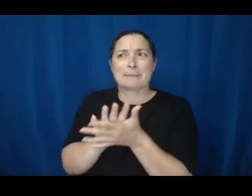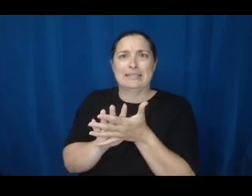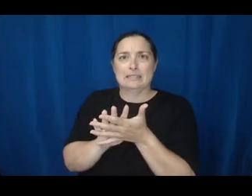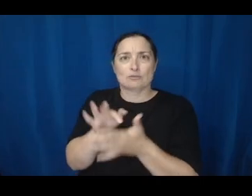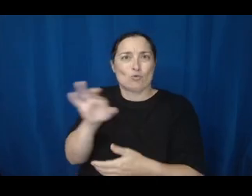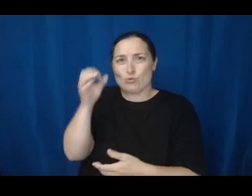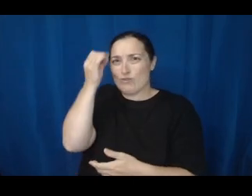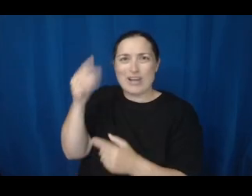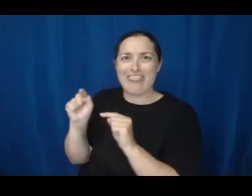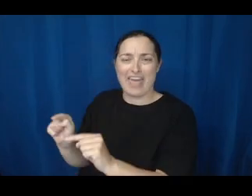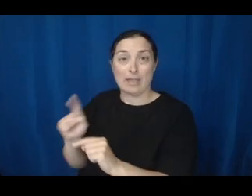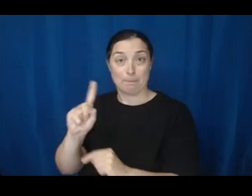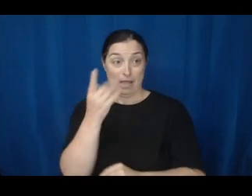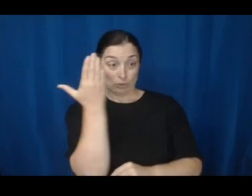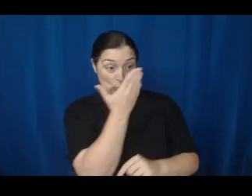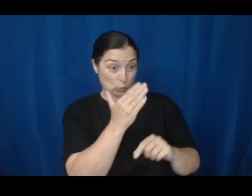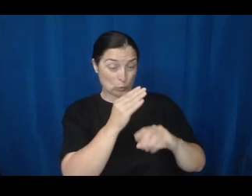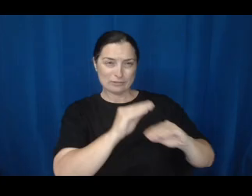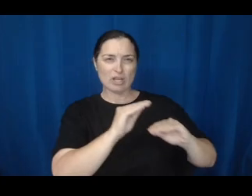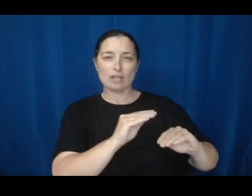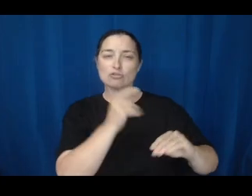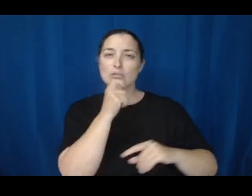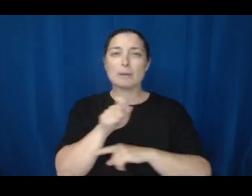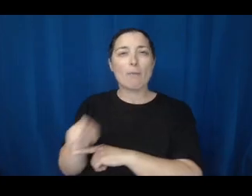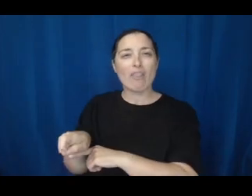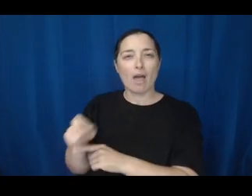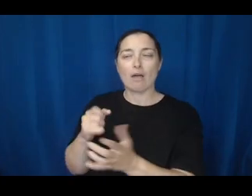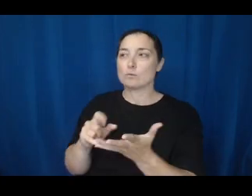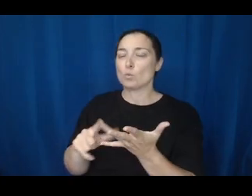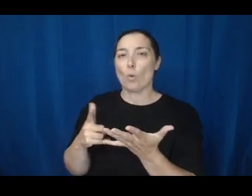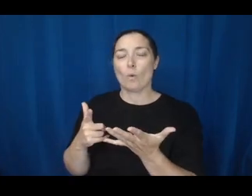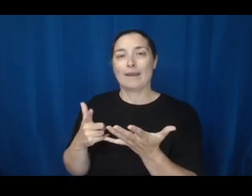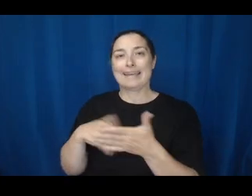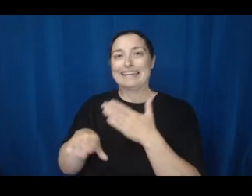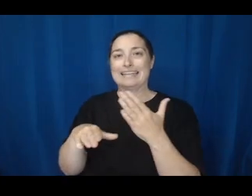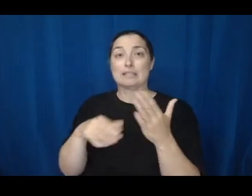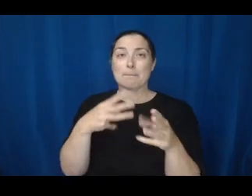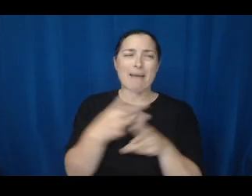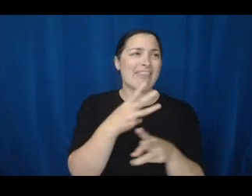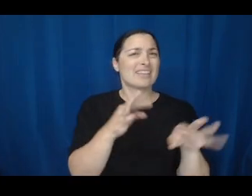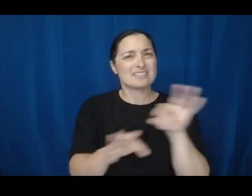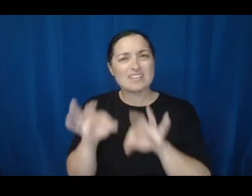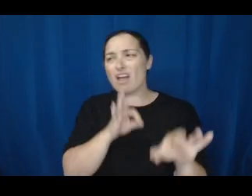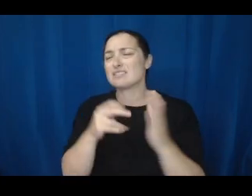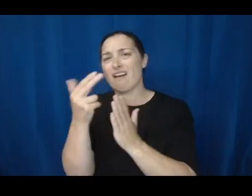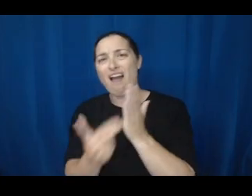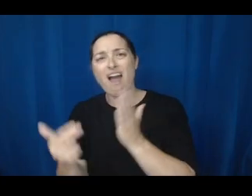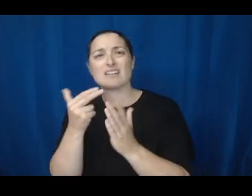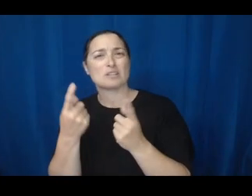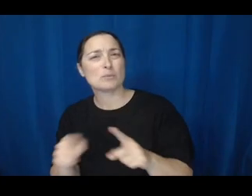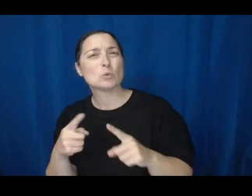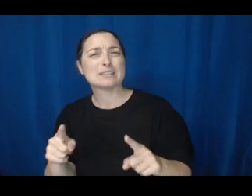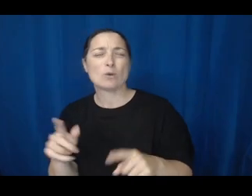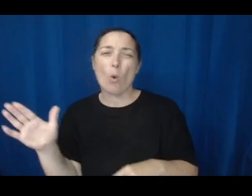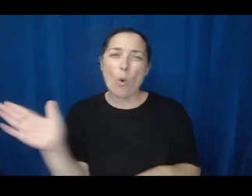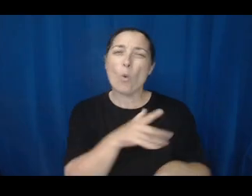school education that we build on this, and not only in arts and music, but everywhere, in mathematics and science and all the ways of knowing.